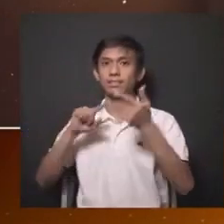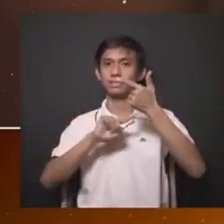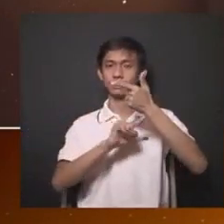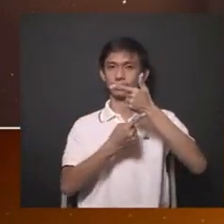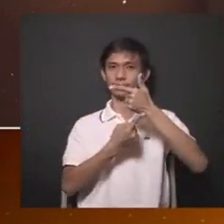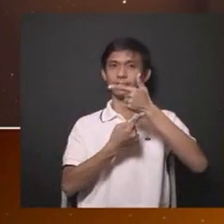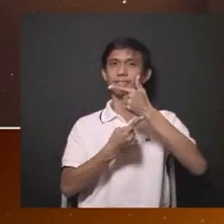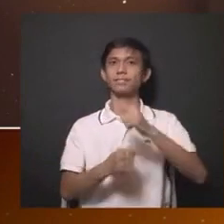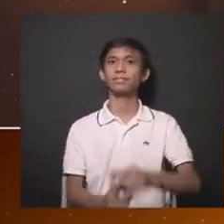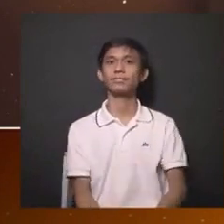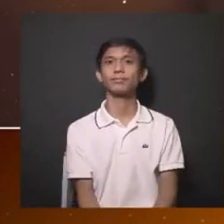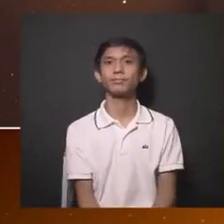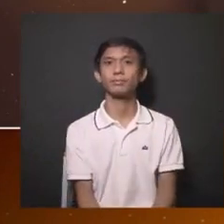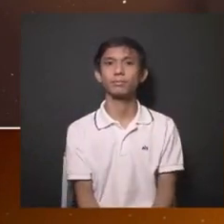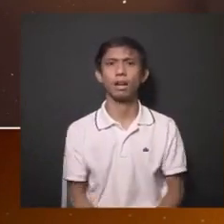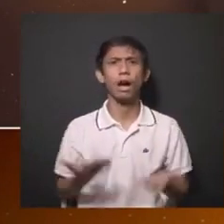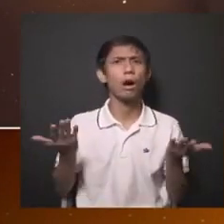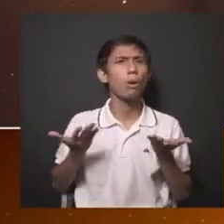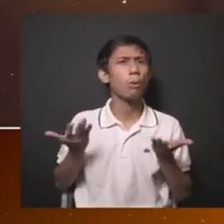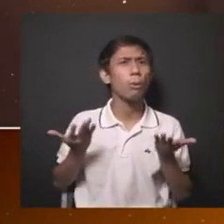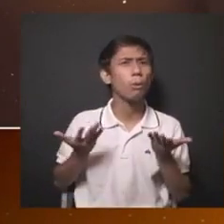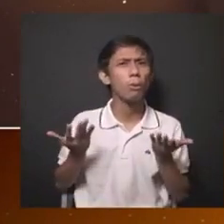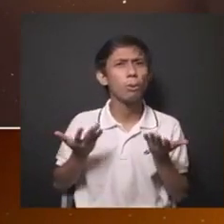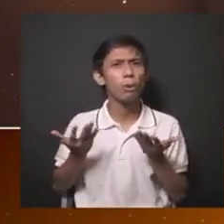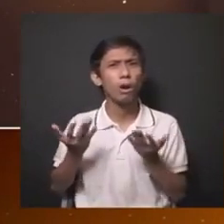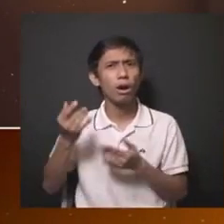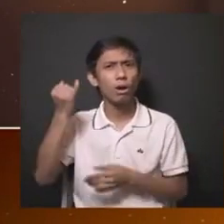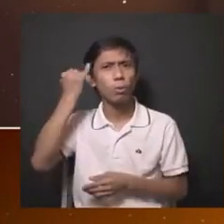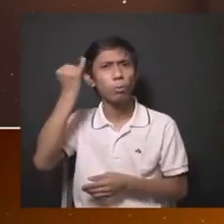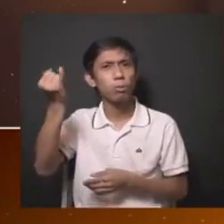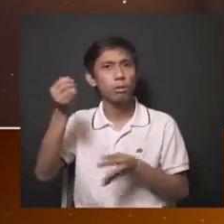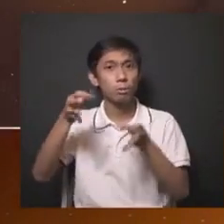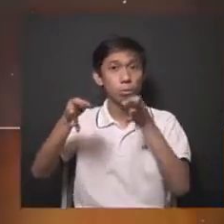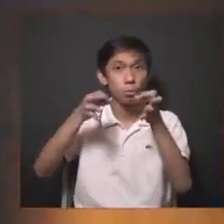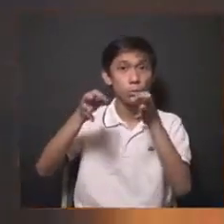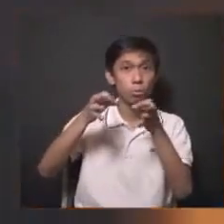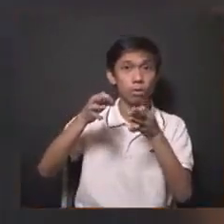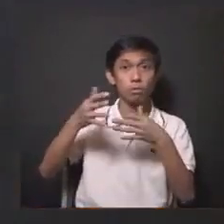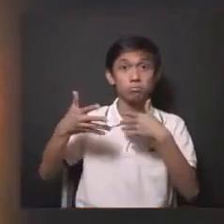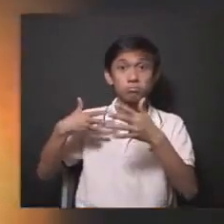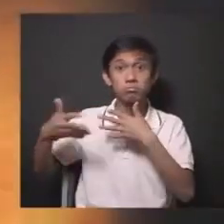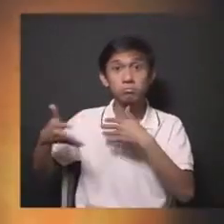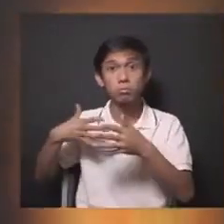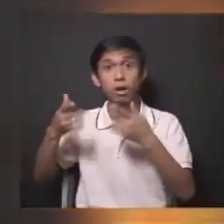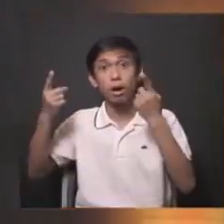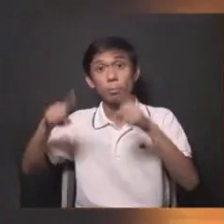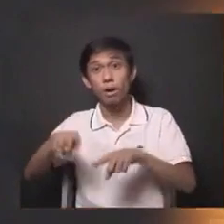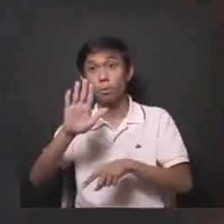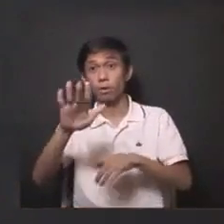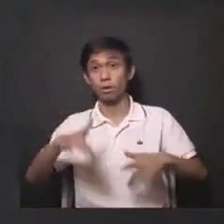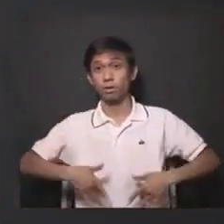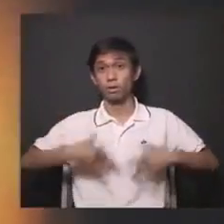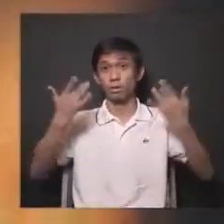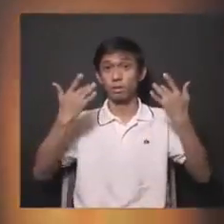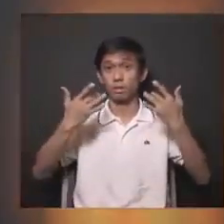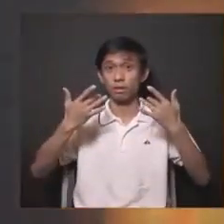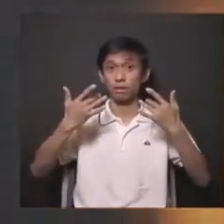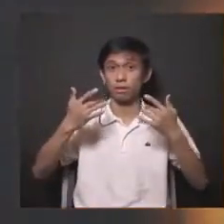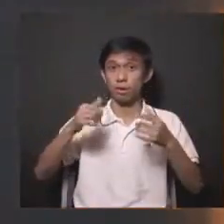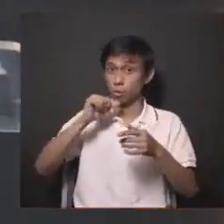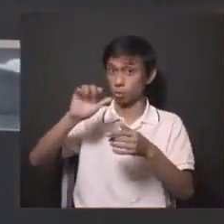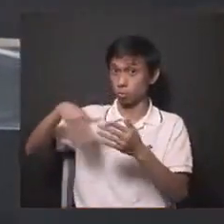is Joseph trying to remind us today? Whatever is happening in your life, it's not all good.